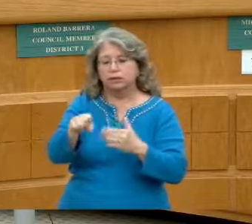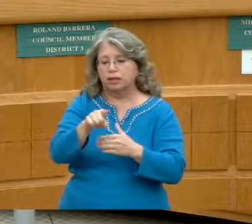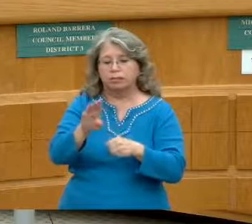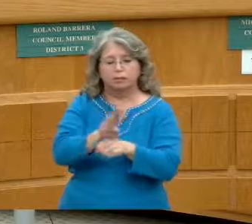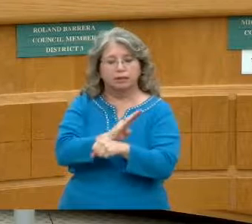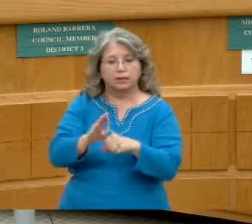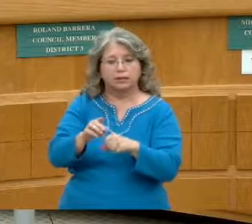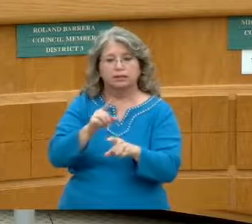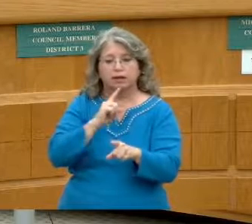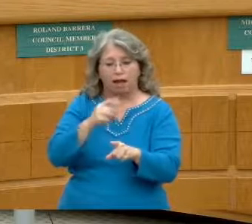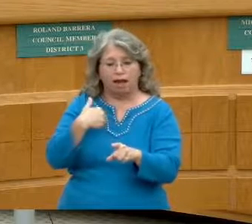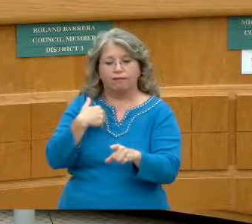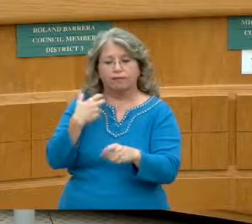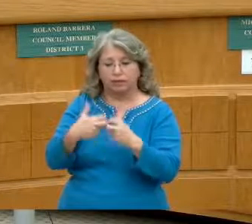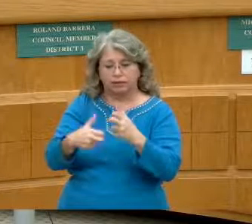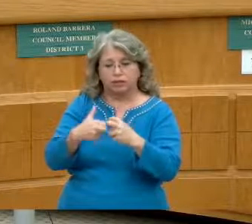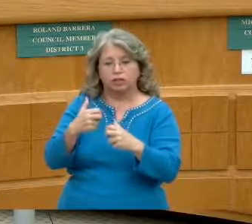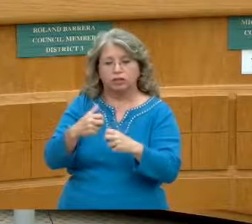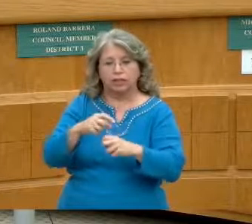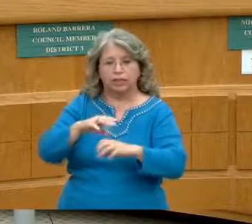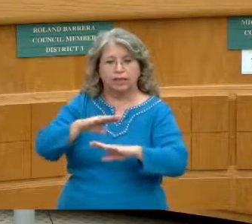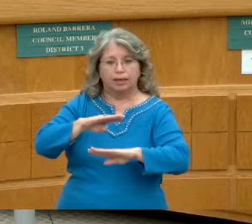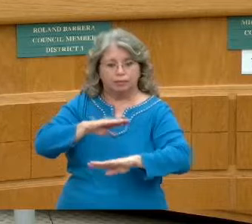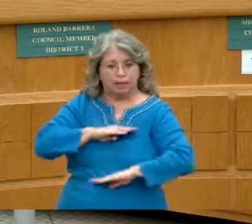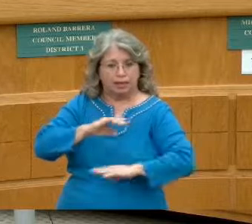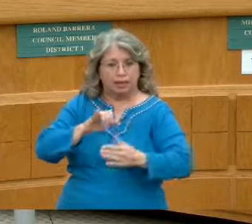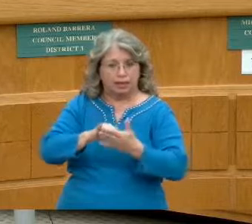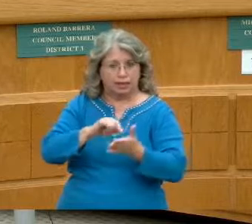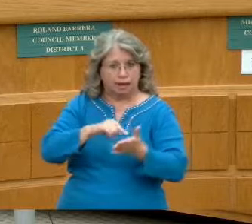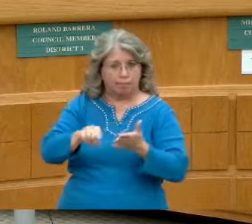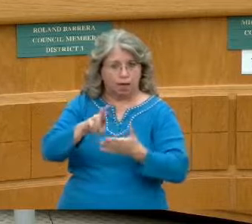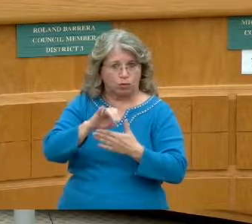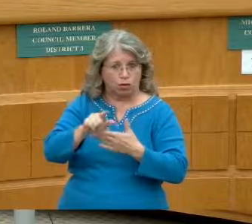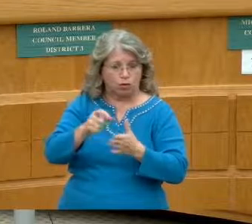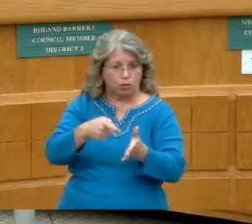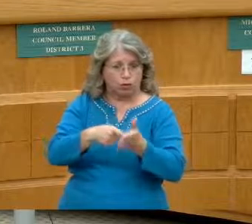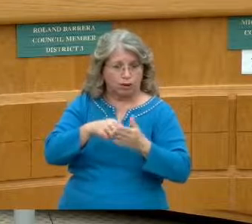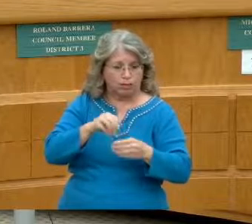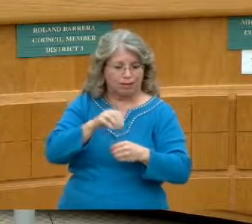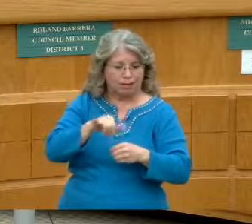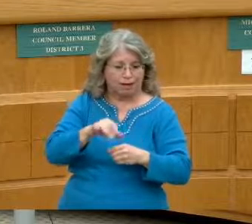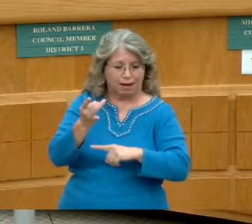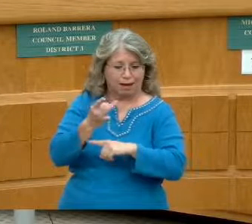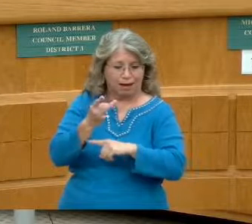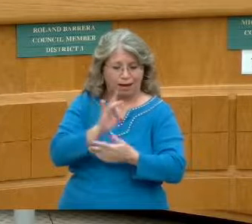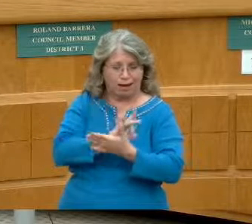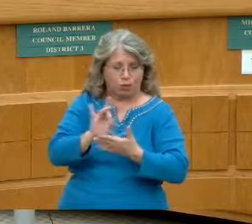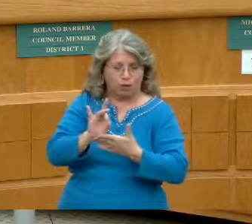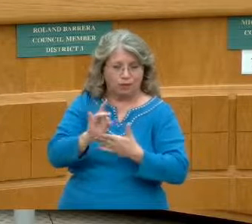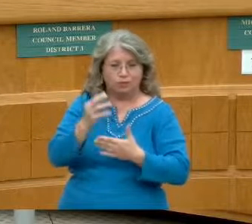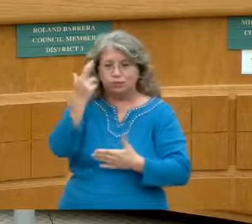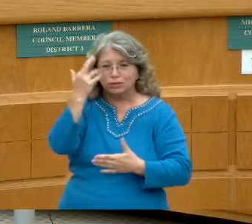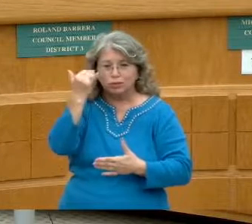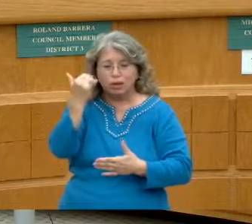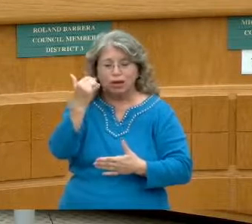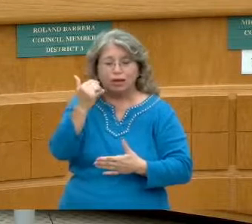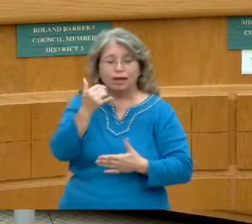businesses are having difficulty meeting their payroll requirements within that 8 weeks. And the reason for that is the money was allowed based